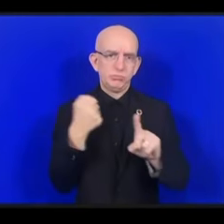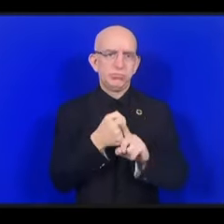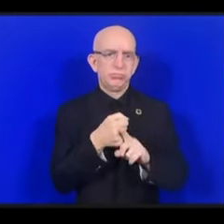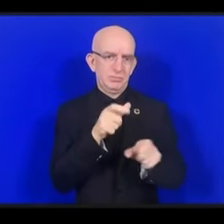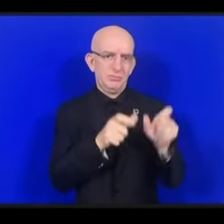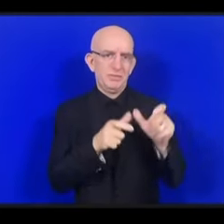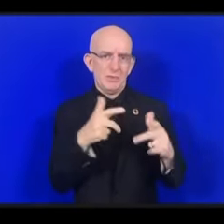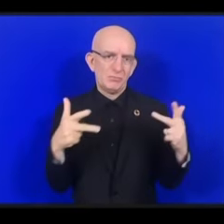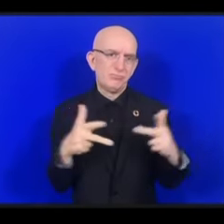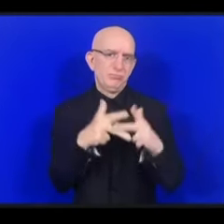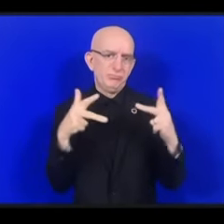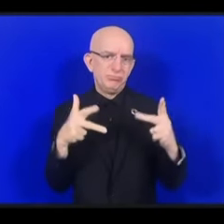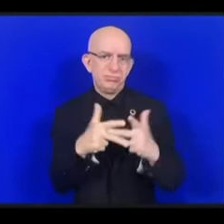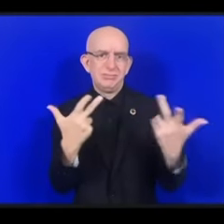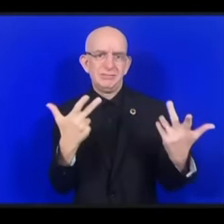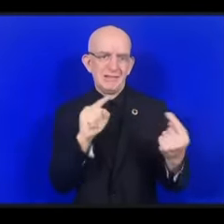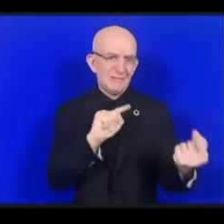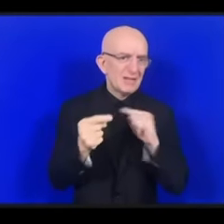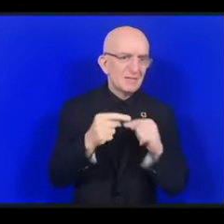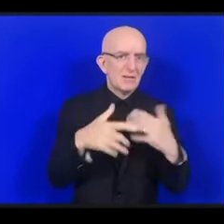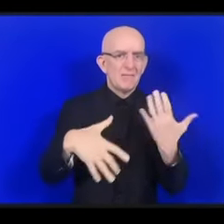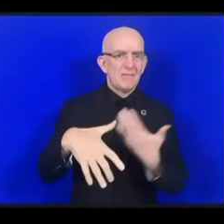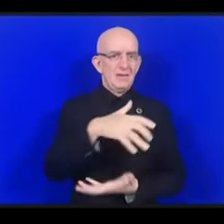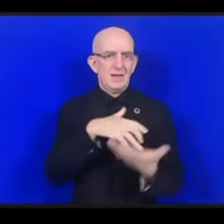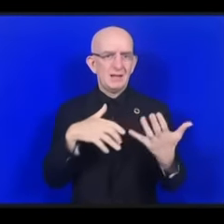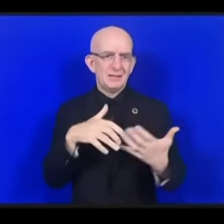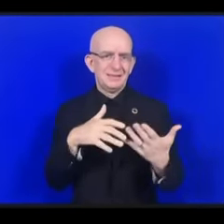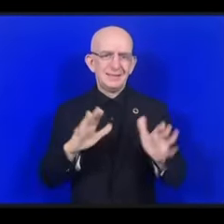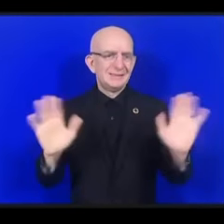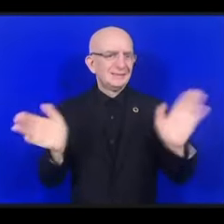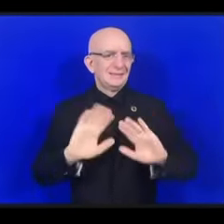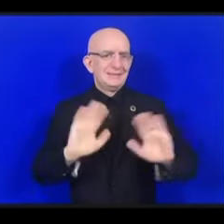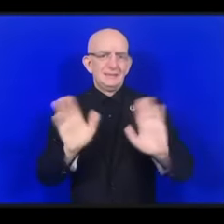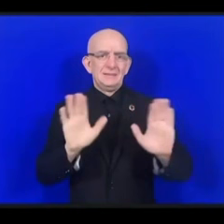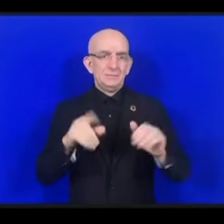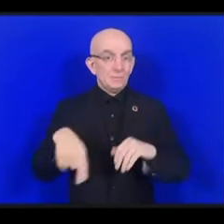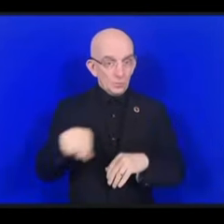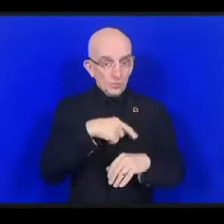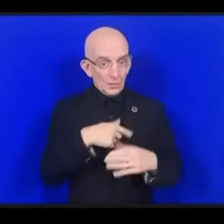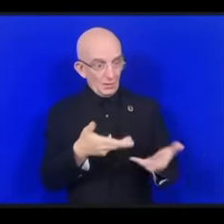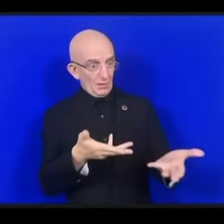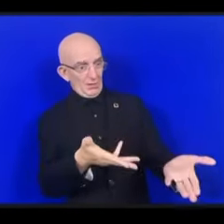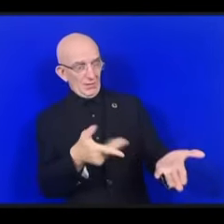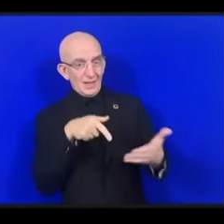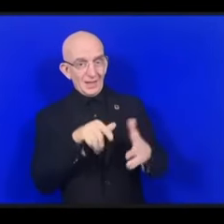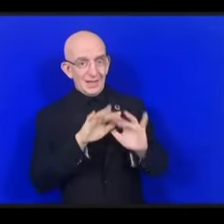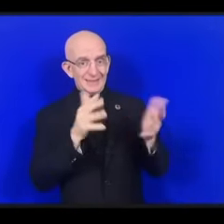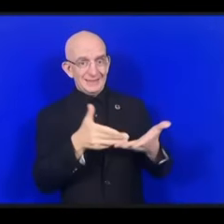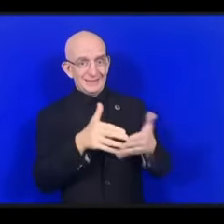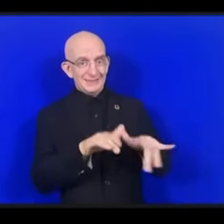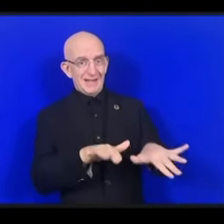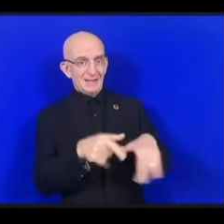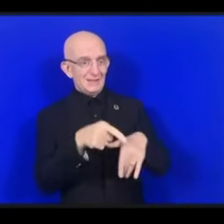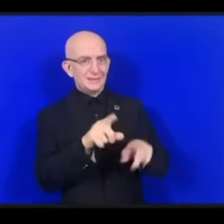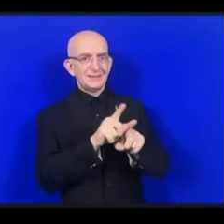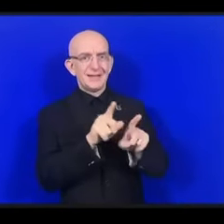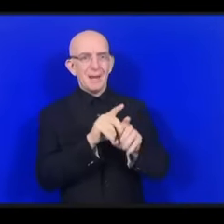A stringent internet regulatory framework is imperative to enforce digital